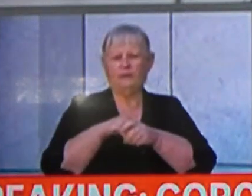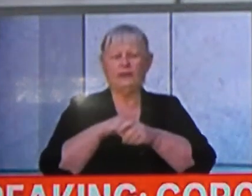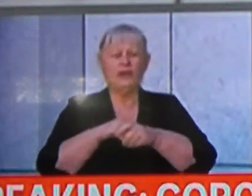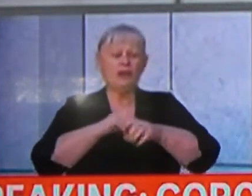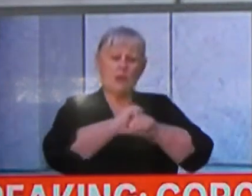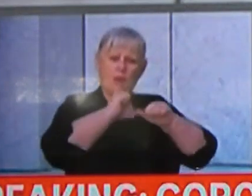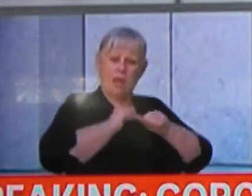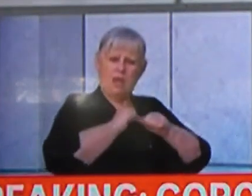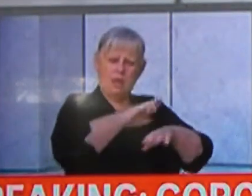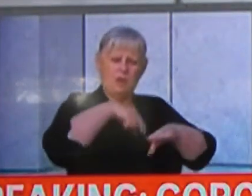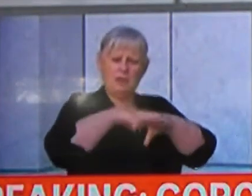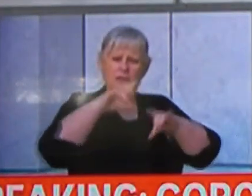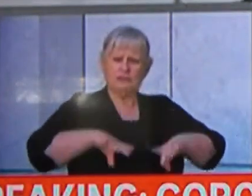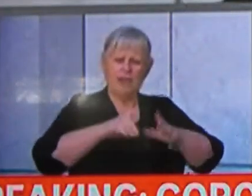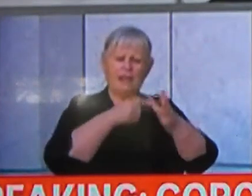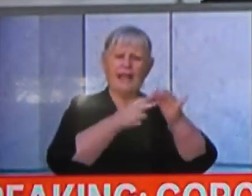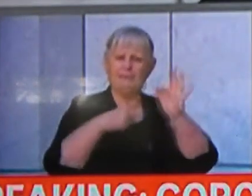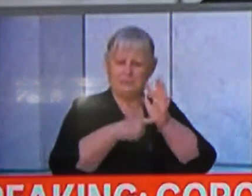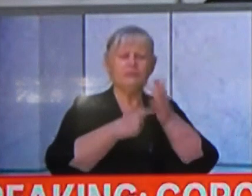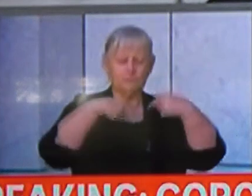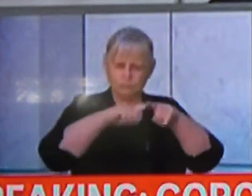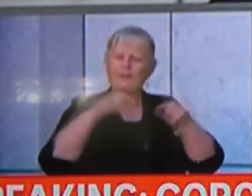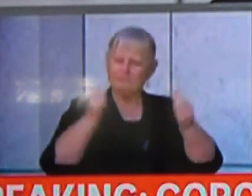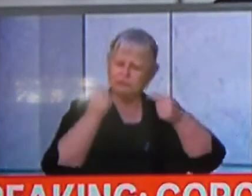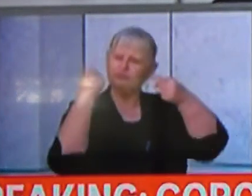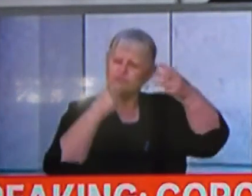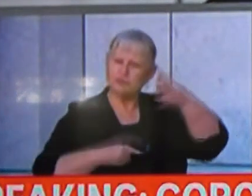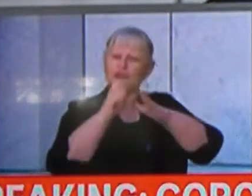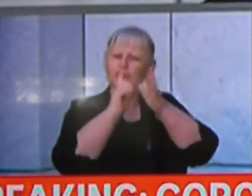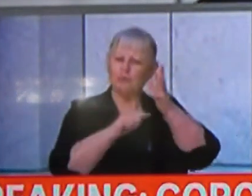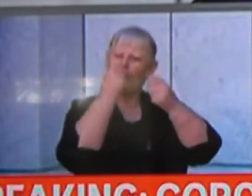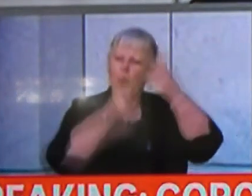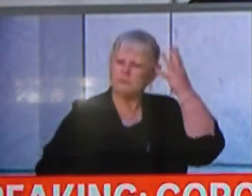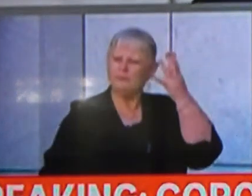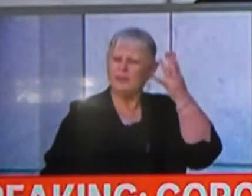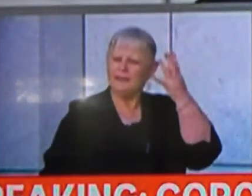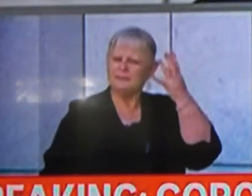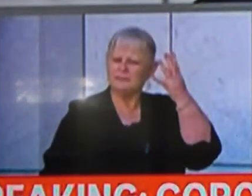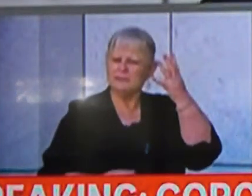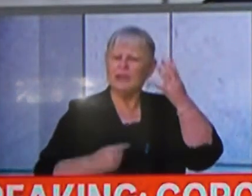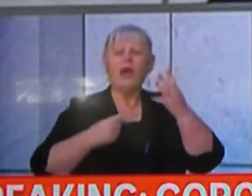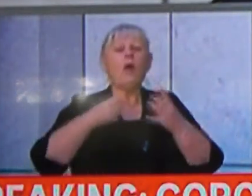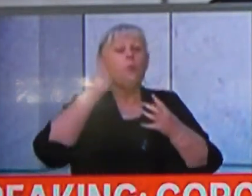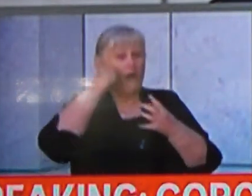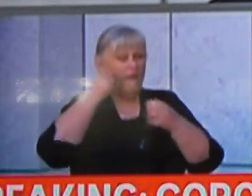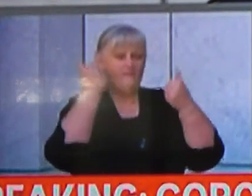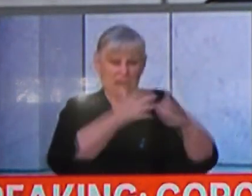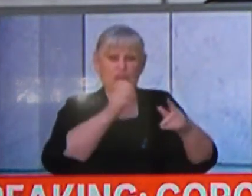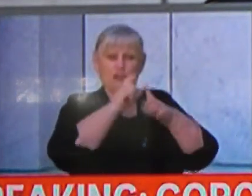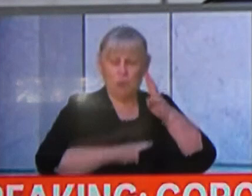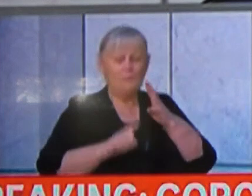Cabinet, we have already taken significant actions, but we know more will need to be done.